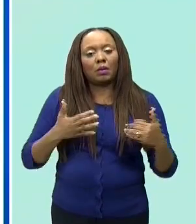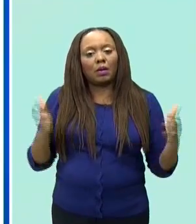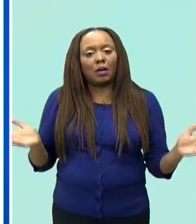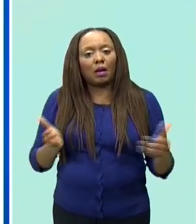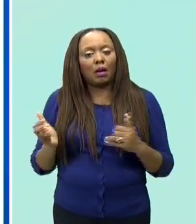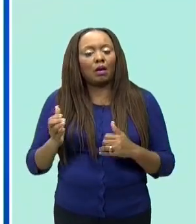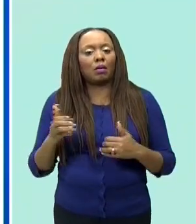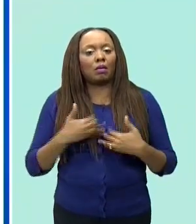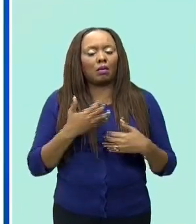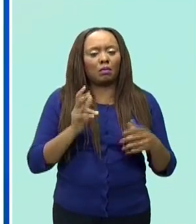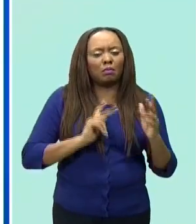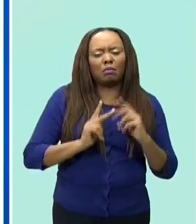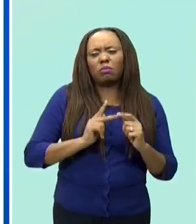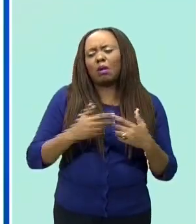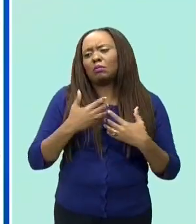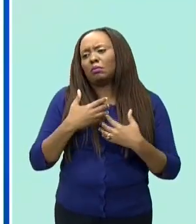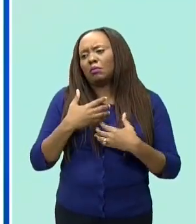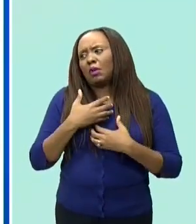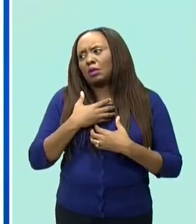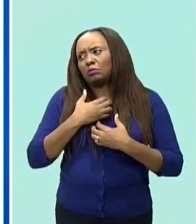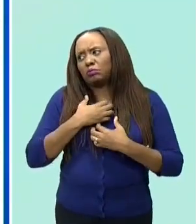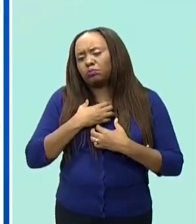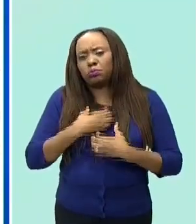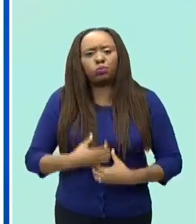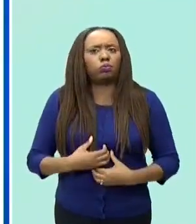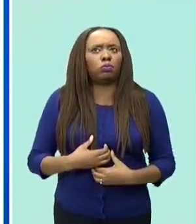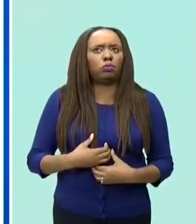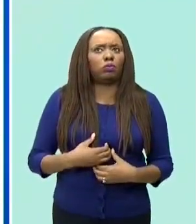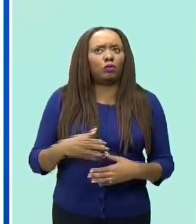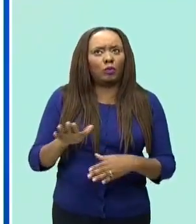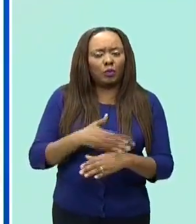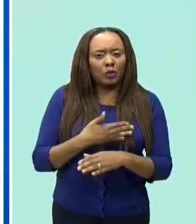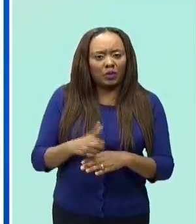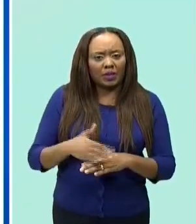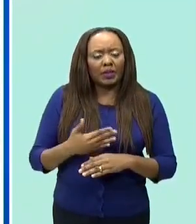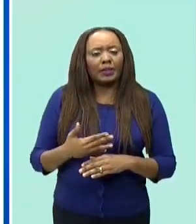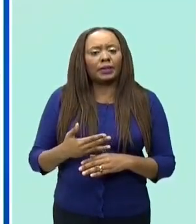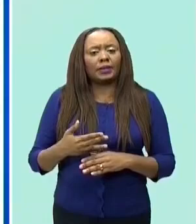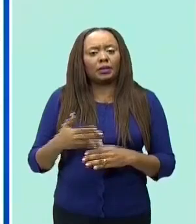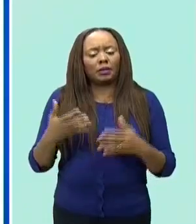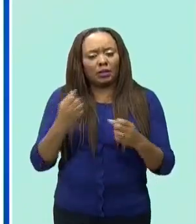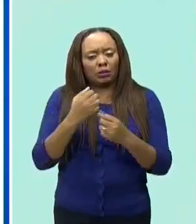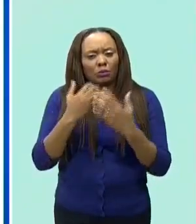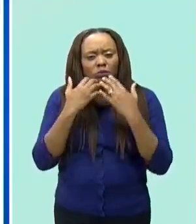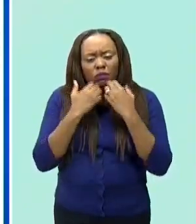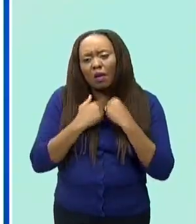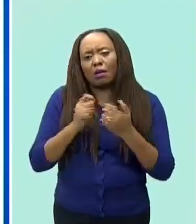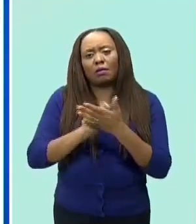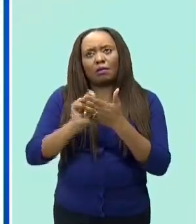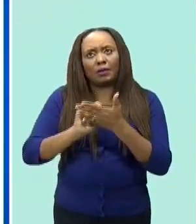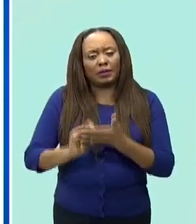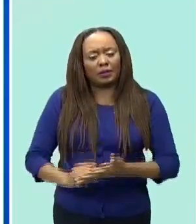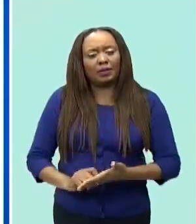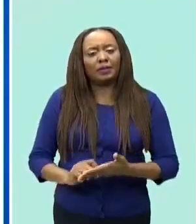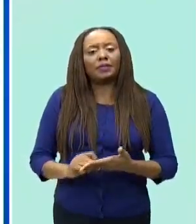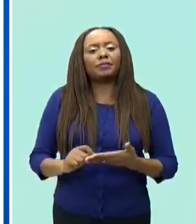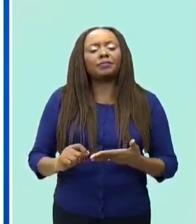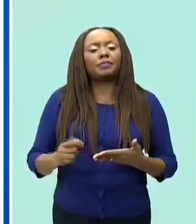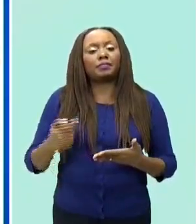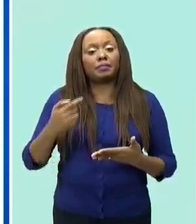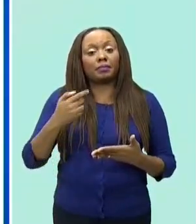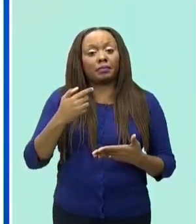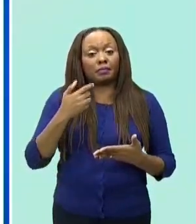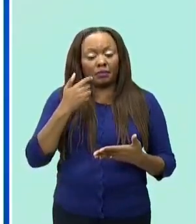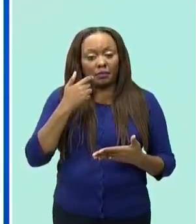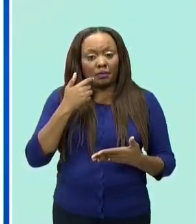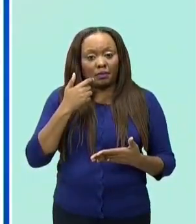passion and love for music to learn about songwriting. The International Soca Monarch says a gateway is being created with